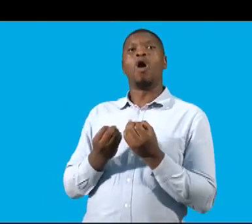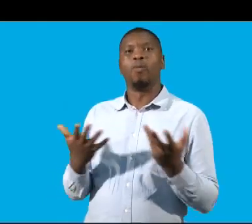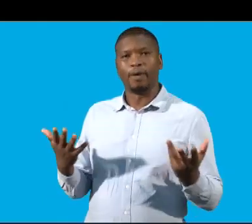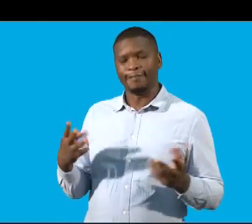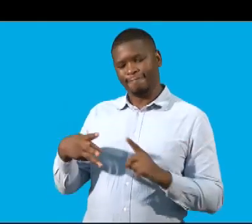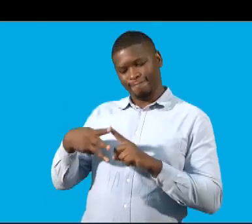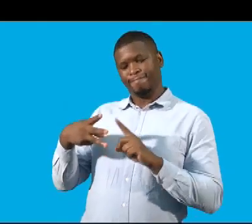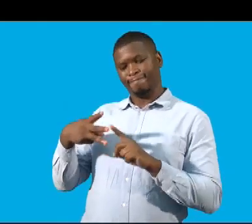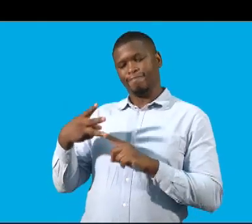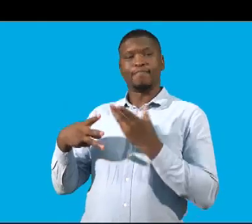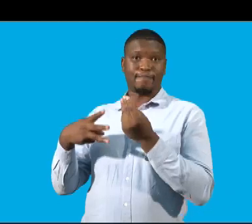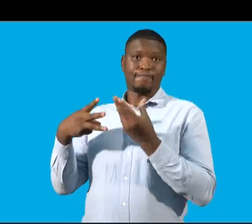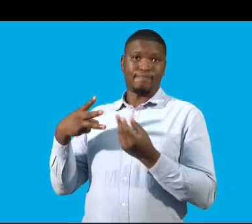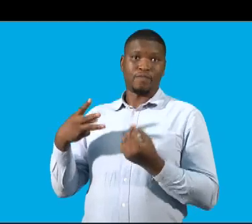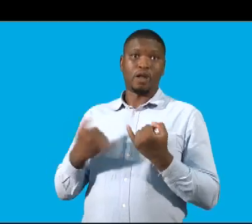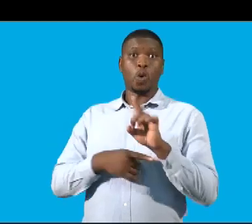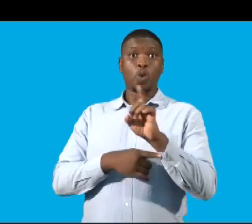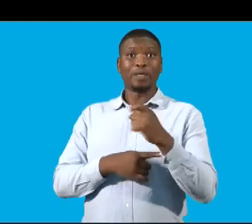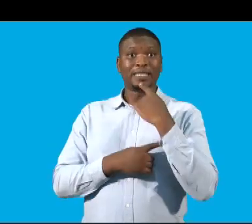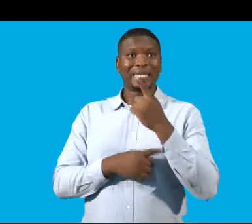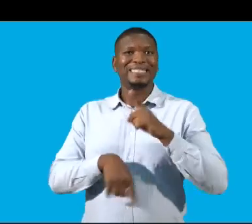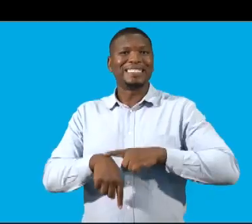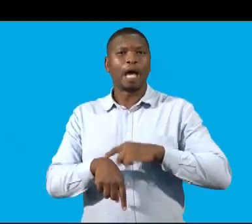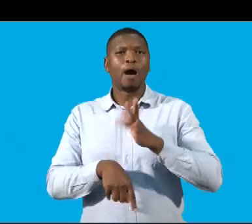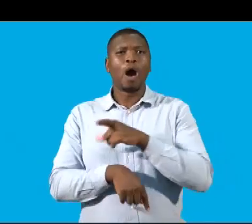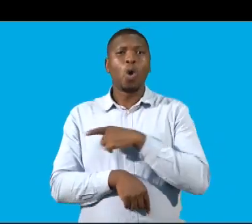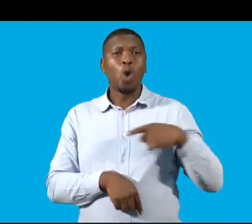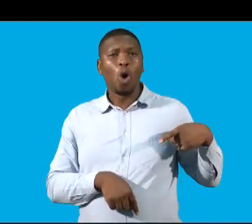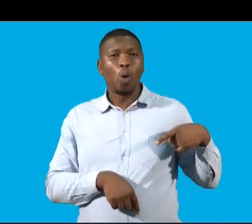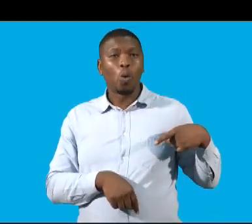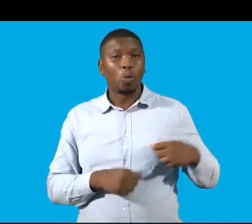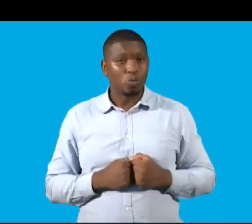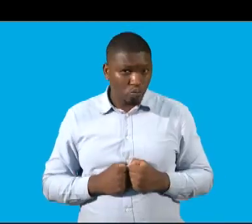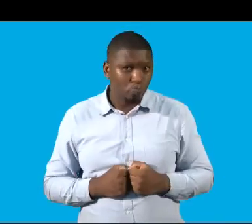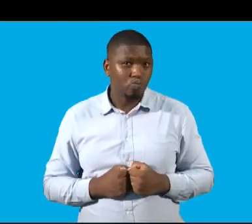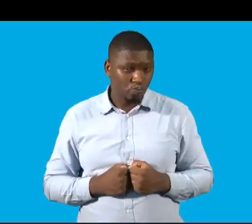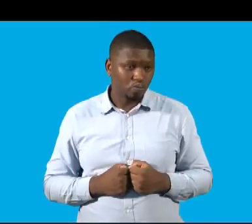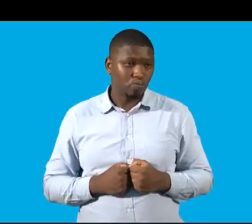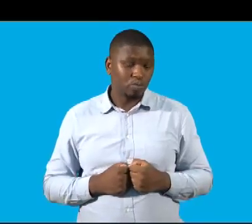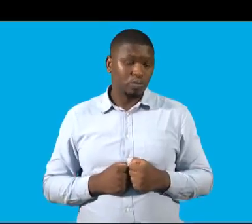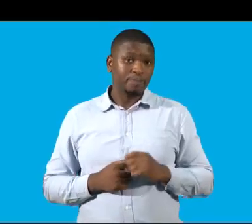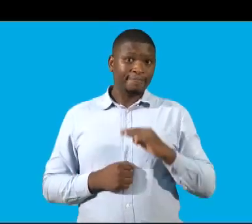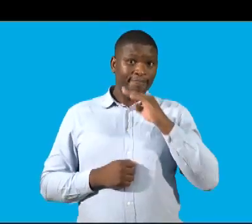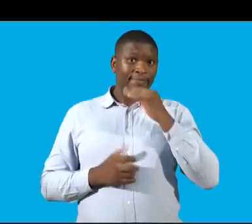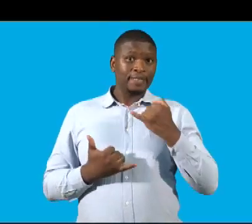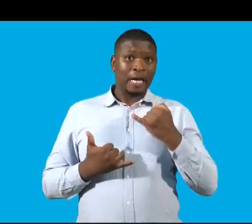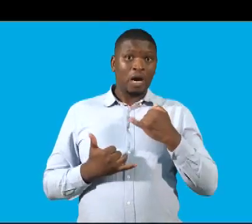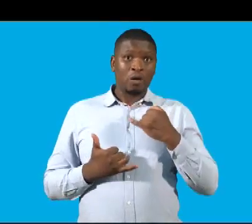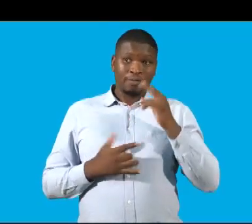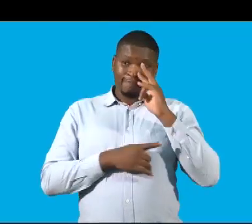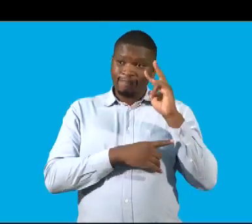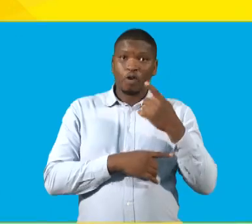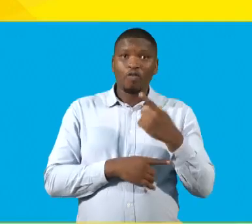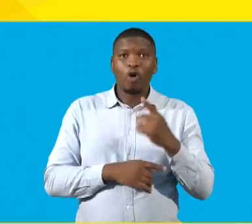obtained after some years. So the question is, for how long was this money in that account? So we know that we are